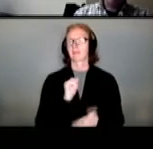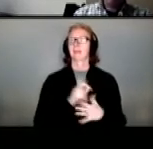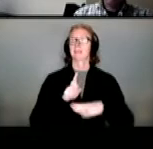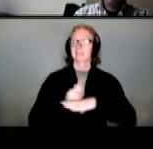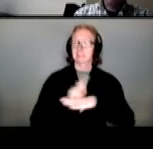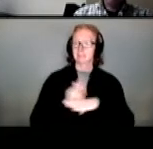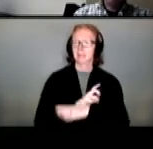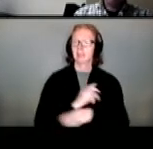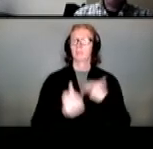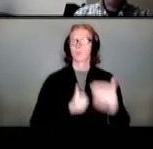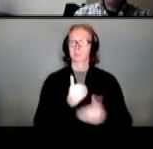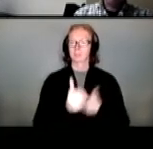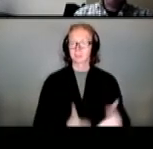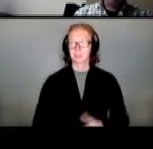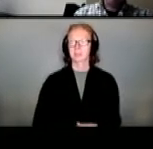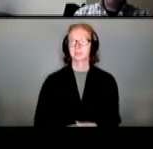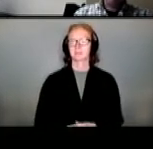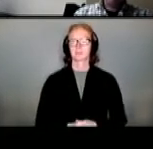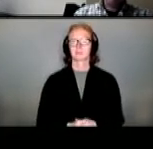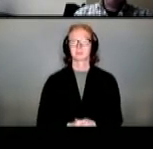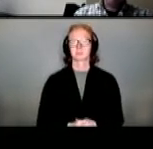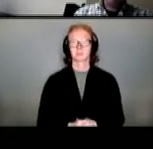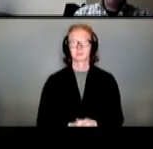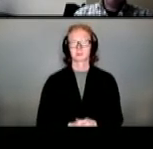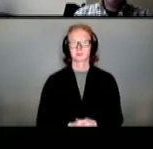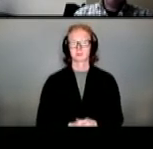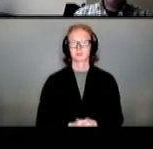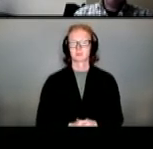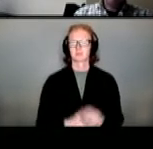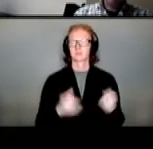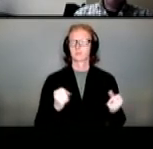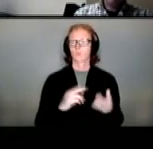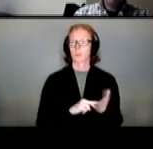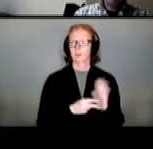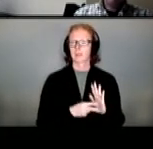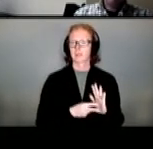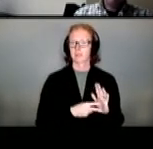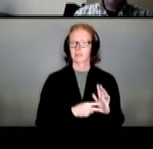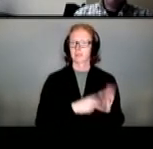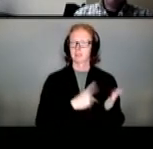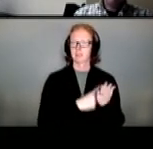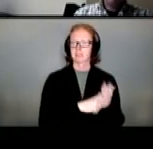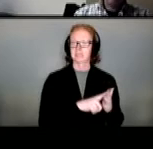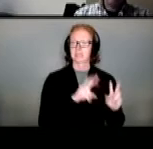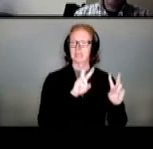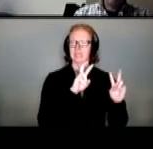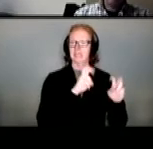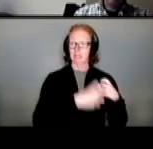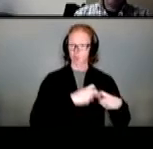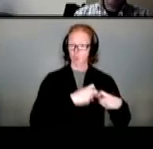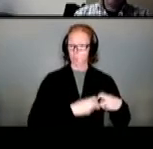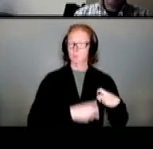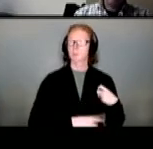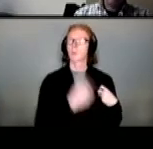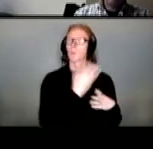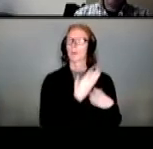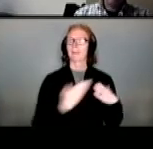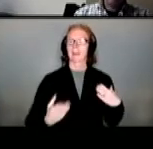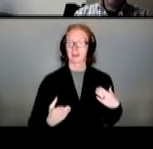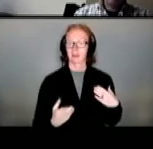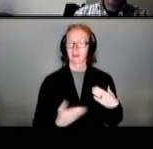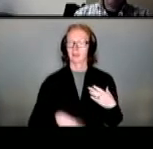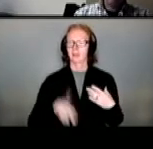discipline processes. And so the question is, when you're talking about issues, like, one of the big issues that I know is in the